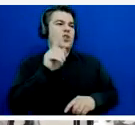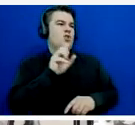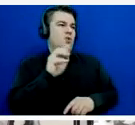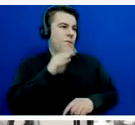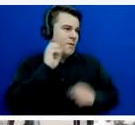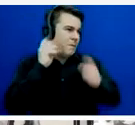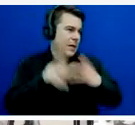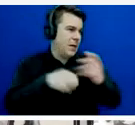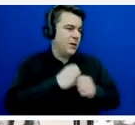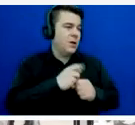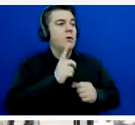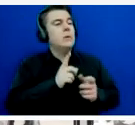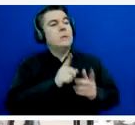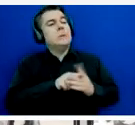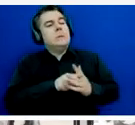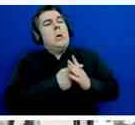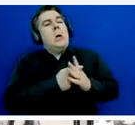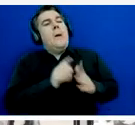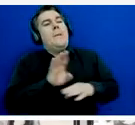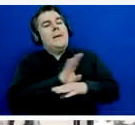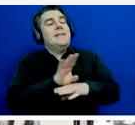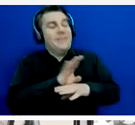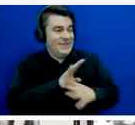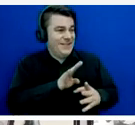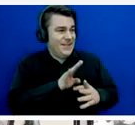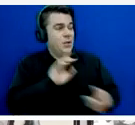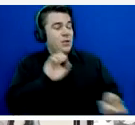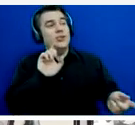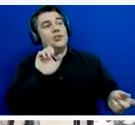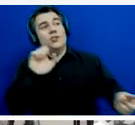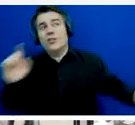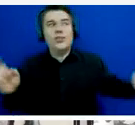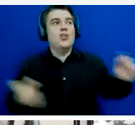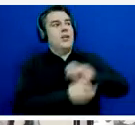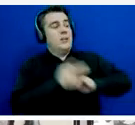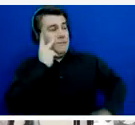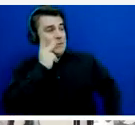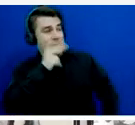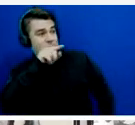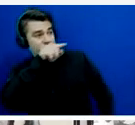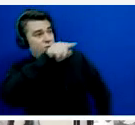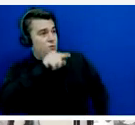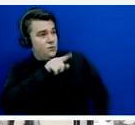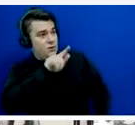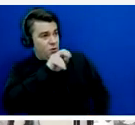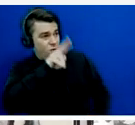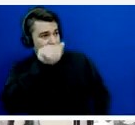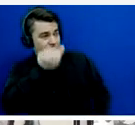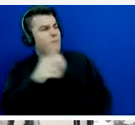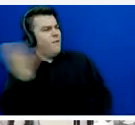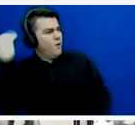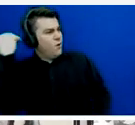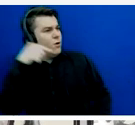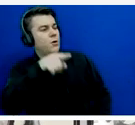then when you were just kind of starting to do the business and stuff, how the big change I have seen in you, Lenora, because at first you were kind of